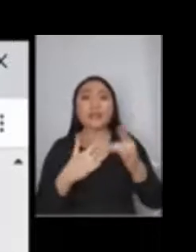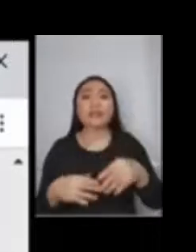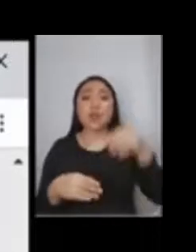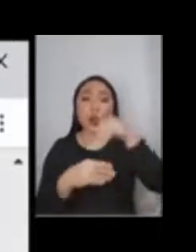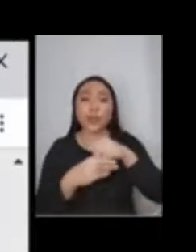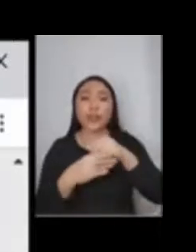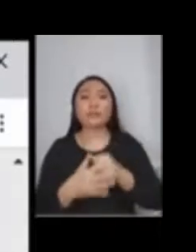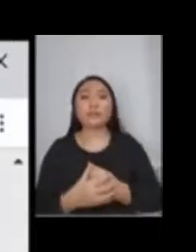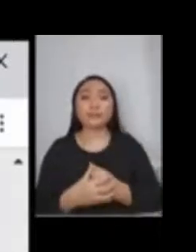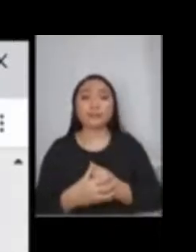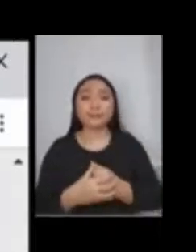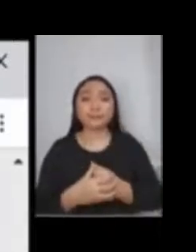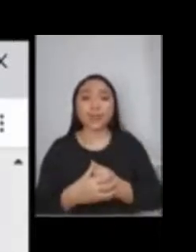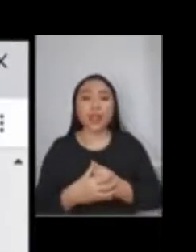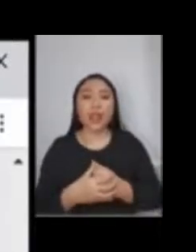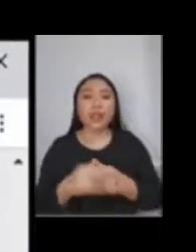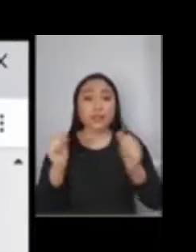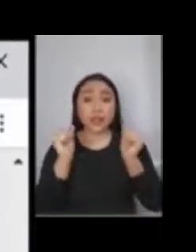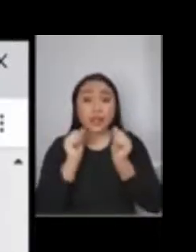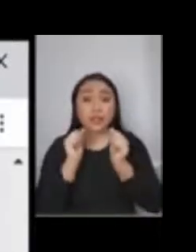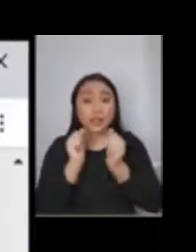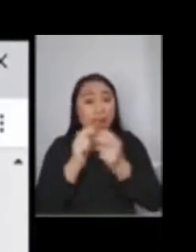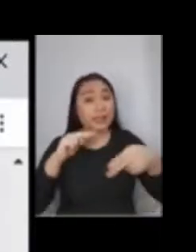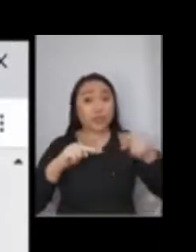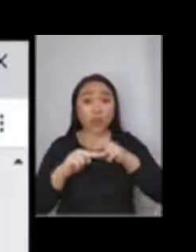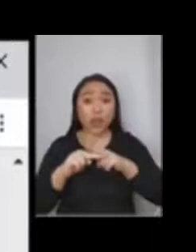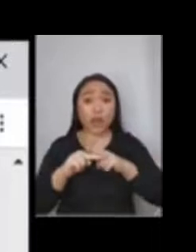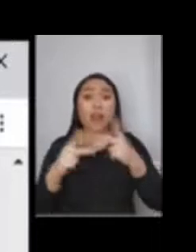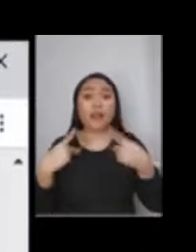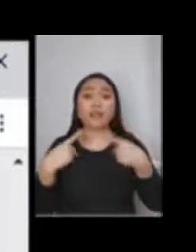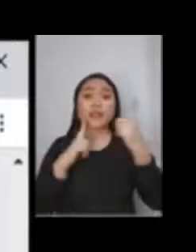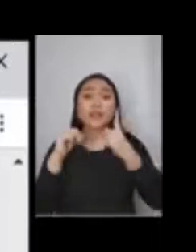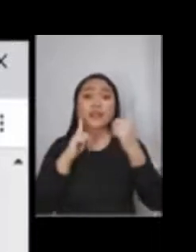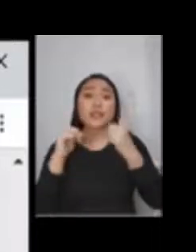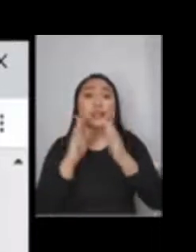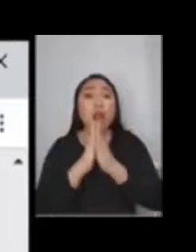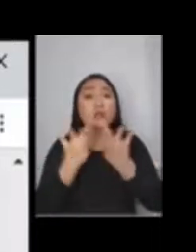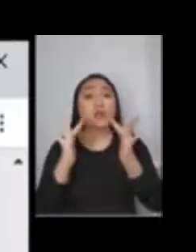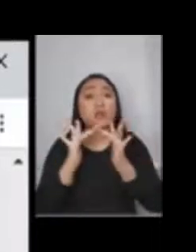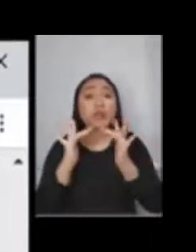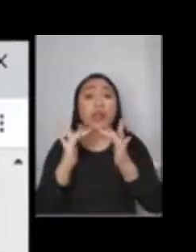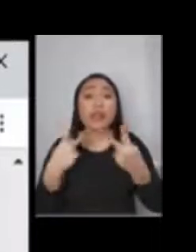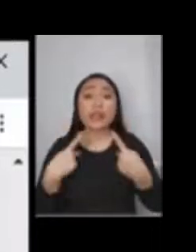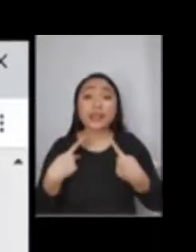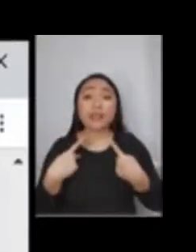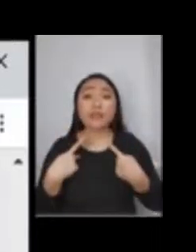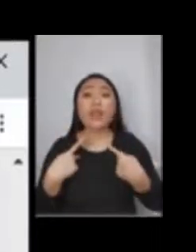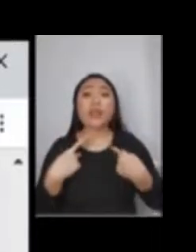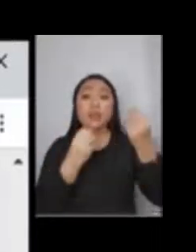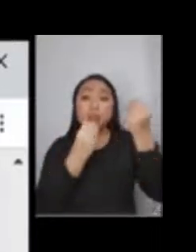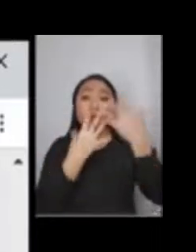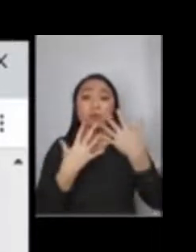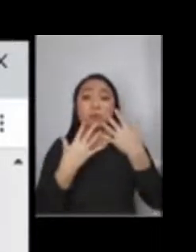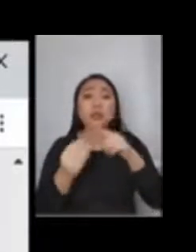COVID-19 katulad ng mga infographics mula kay Department of Health, World Health Organization,